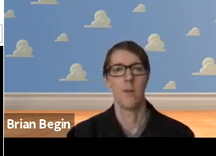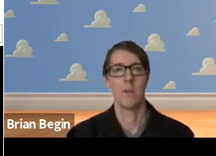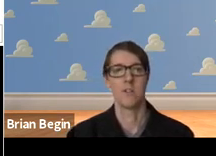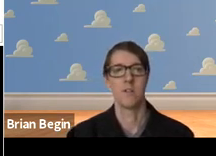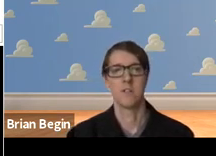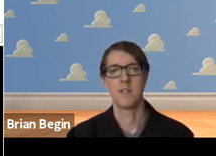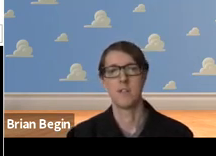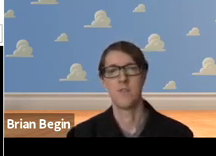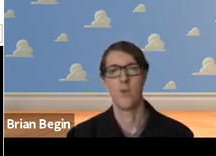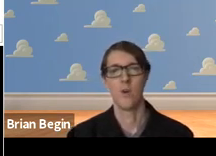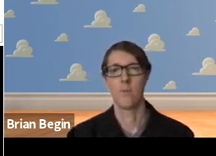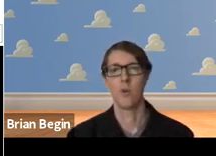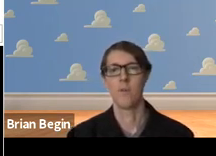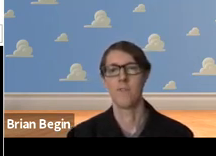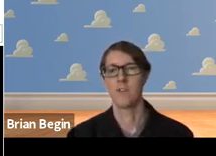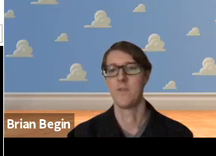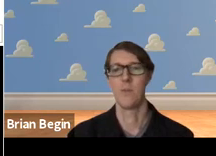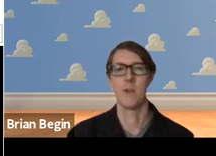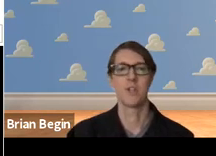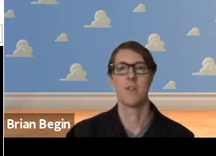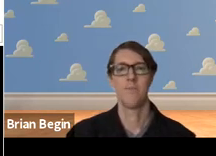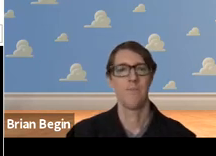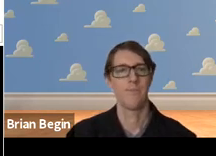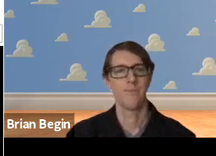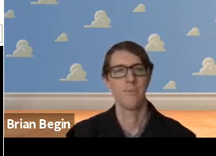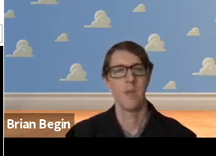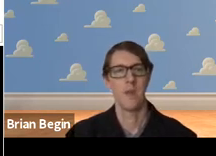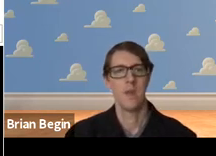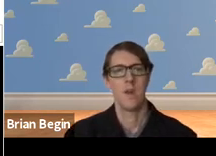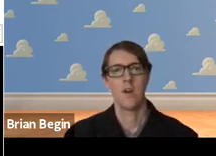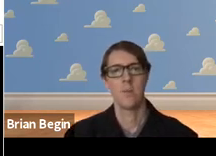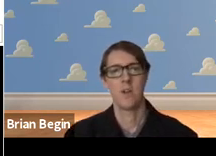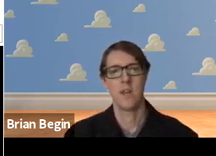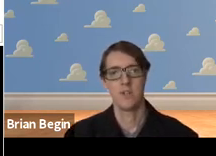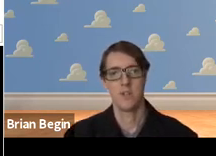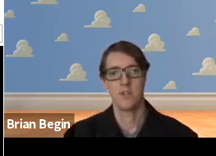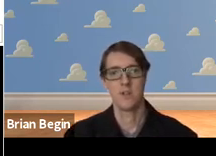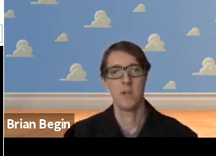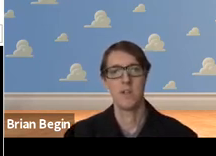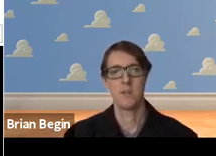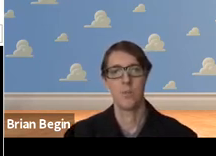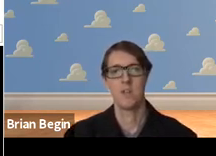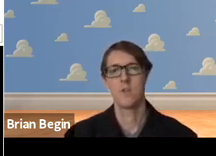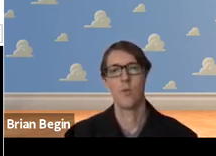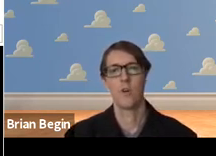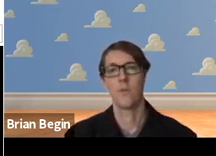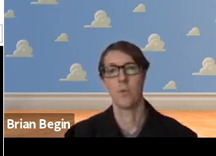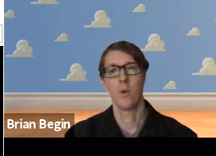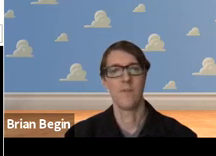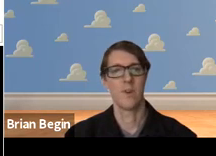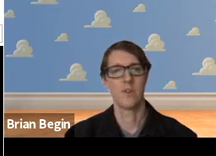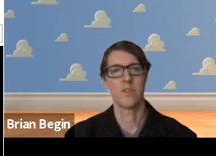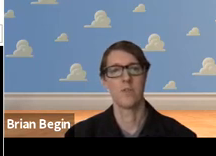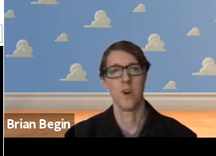around Minnesota's needs for employment first information. Our Communications Committee spreads the word of